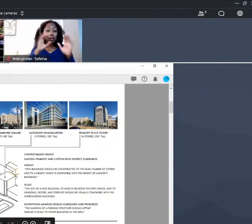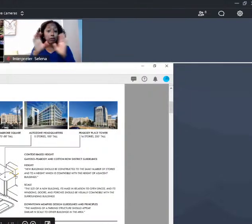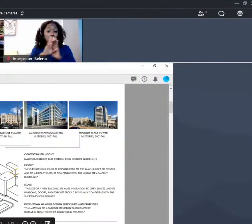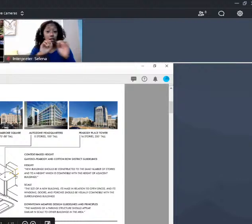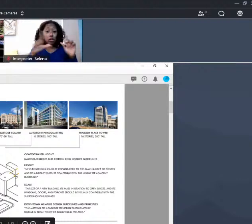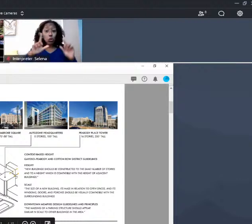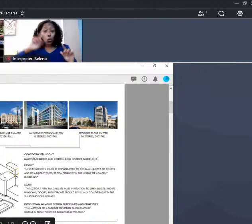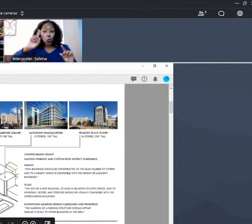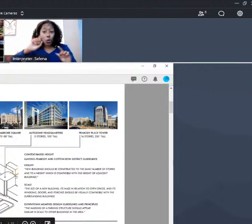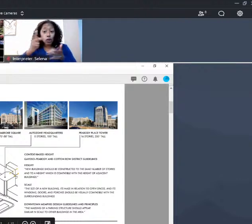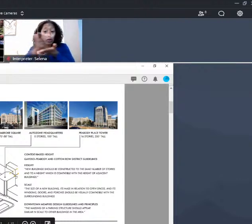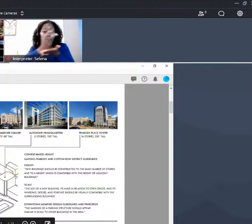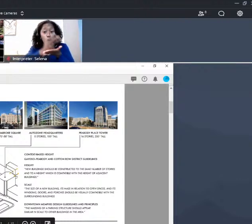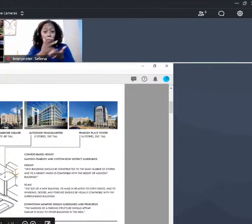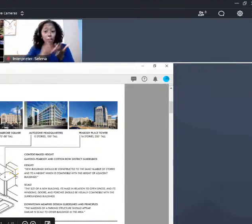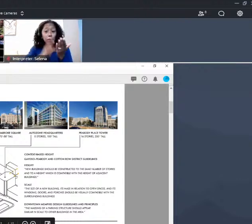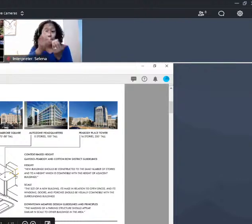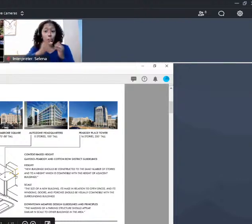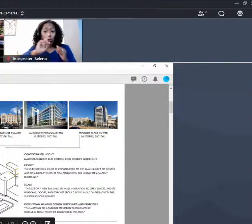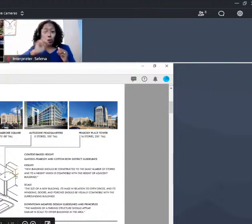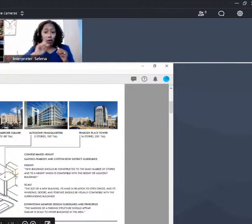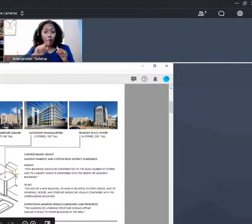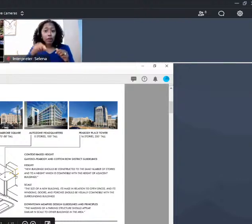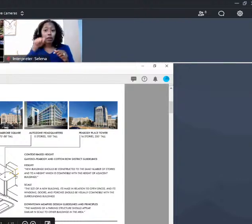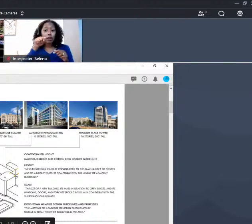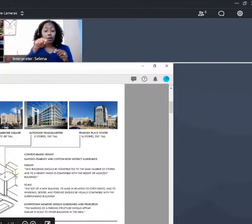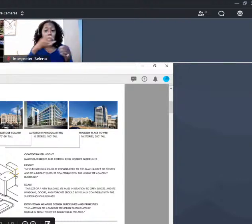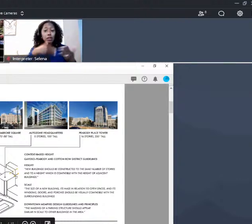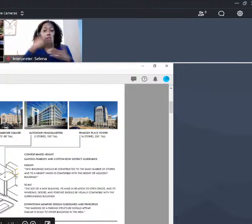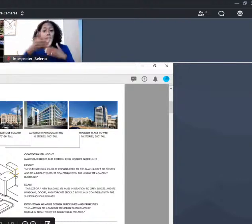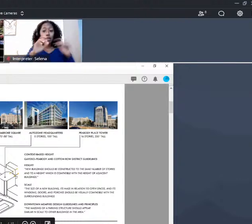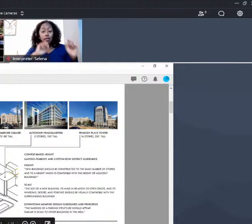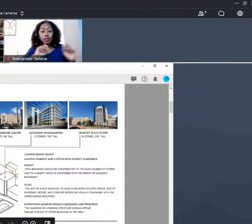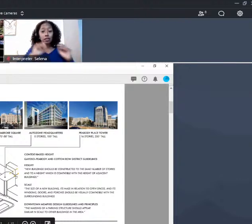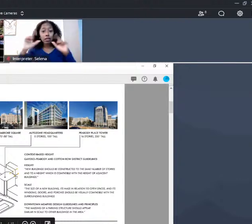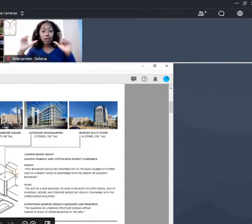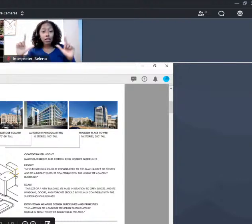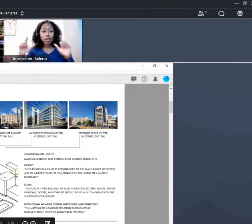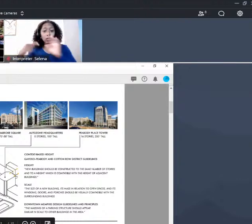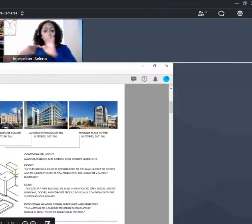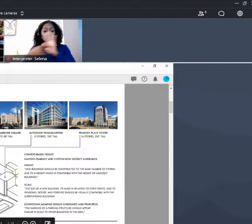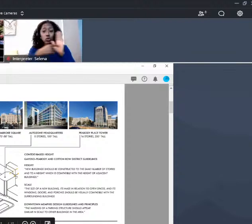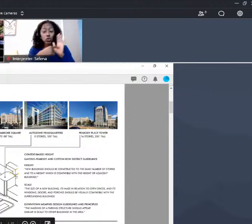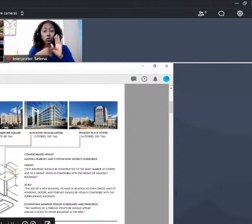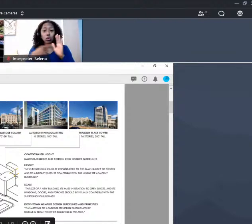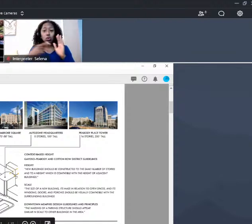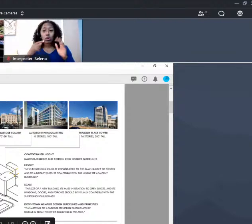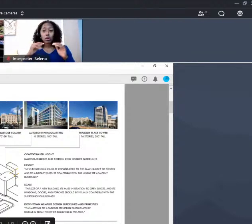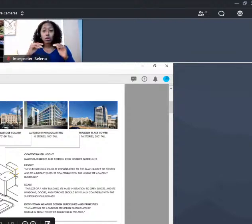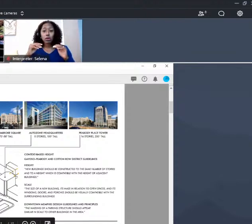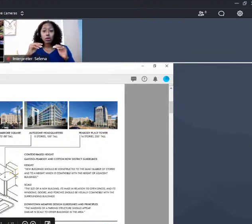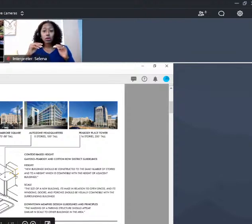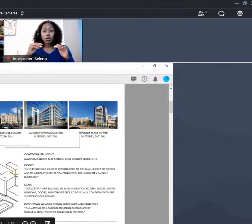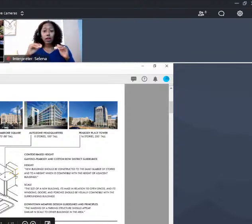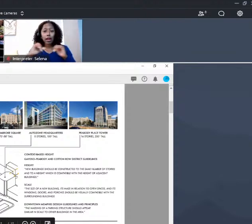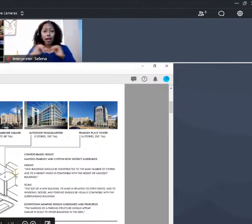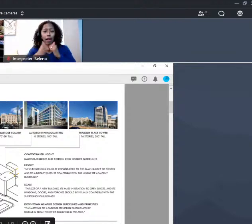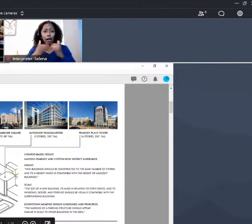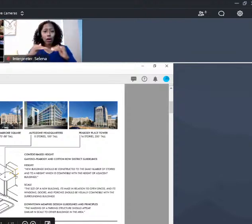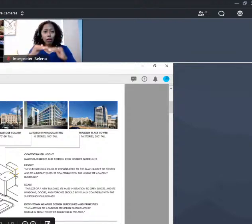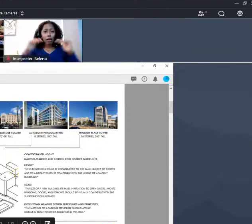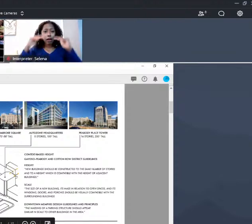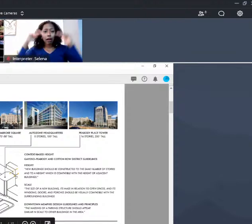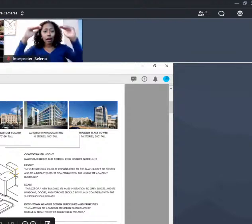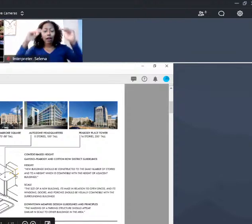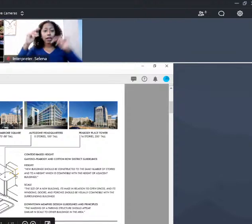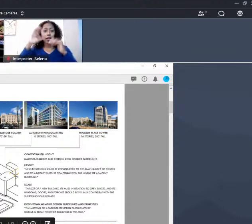it's located so you can see the project site. This next slide just shows the heights in comparison to some of the buildings that are around it.